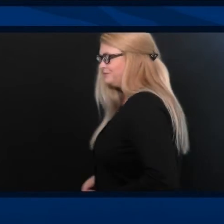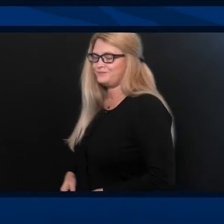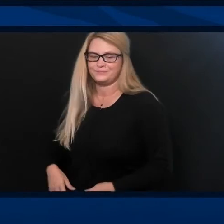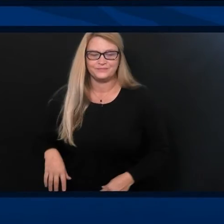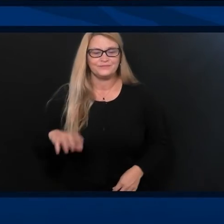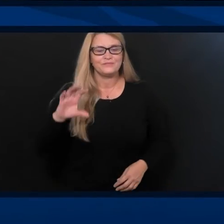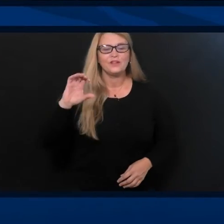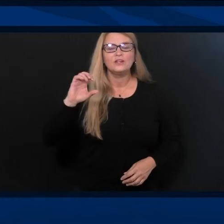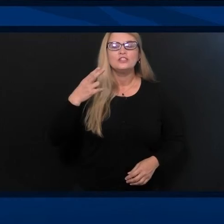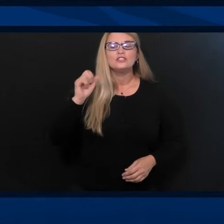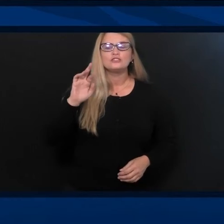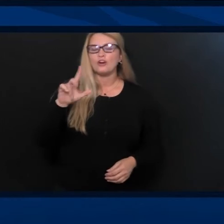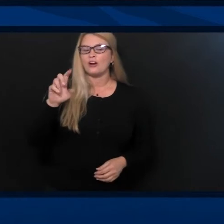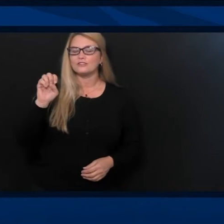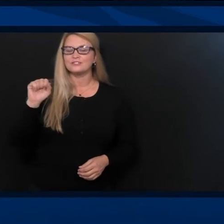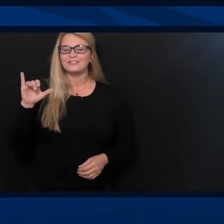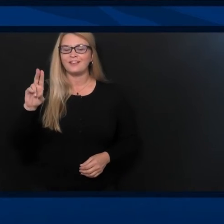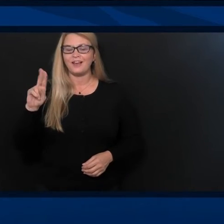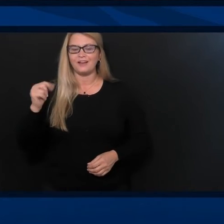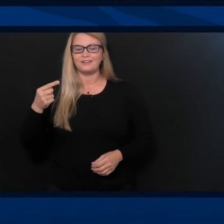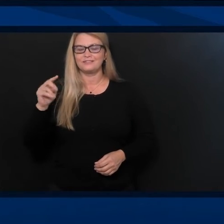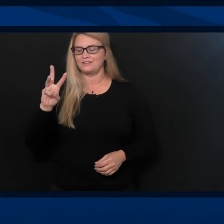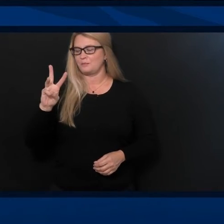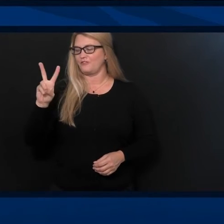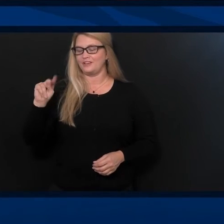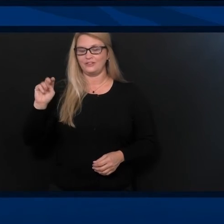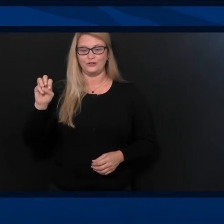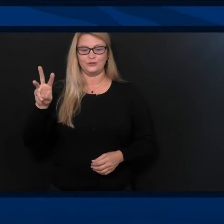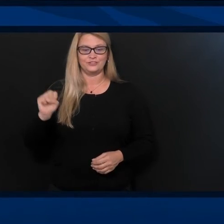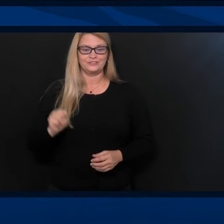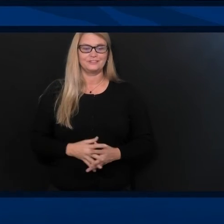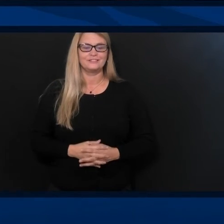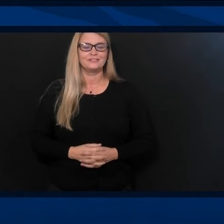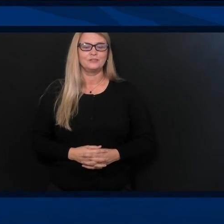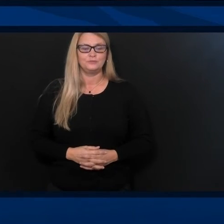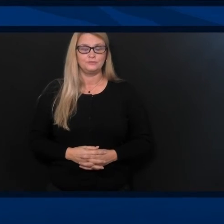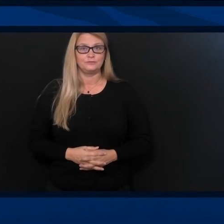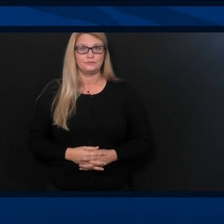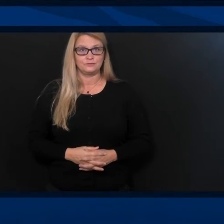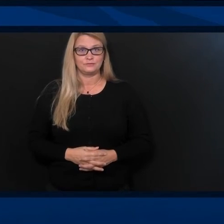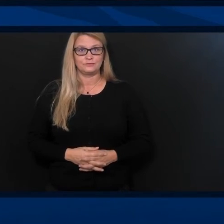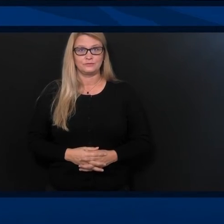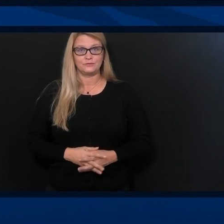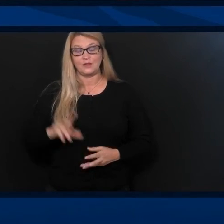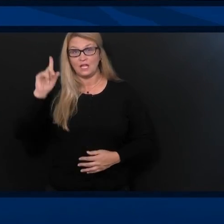News. Hi, this is Charles Young with WV News. The governor said we've used